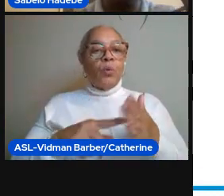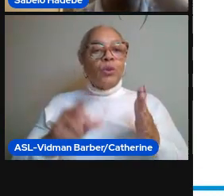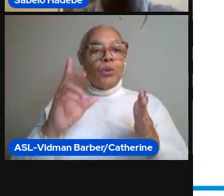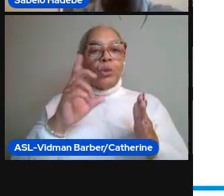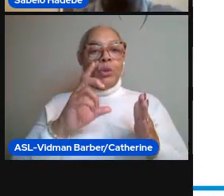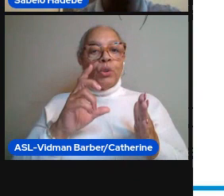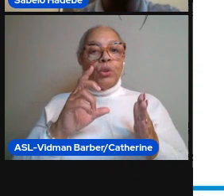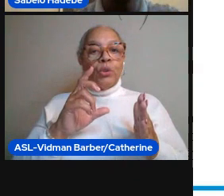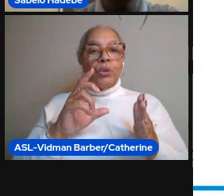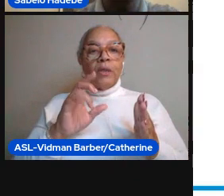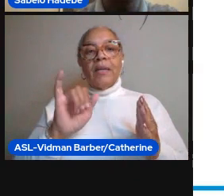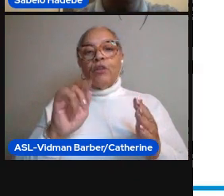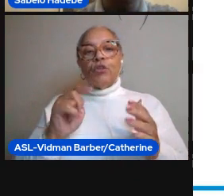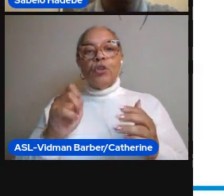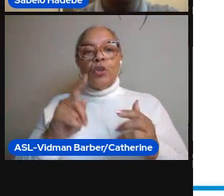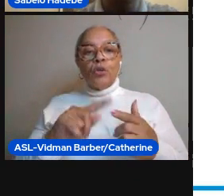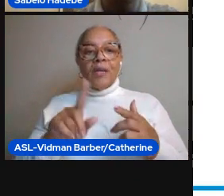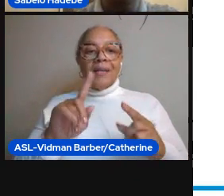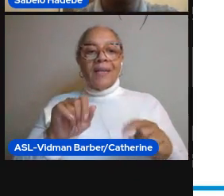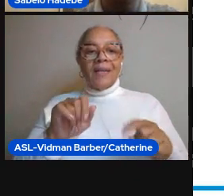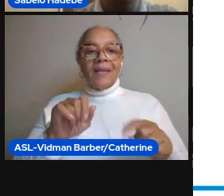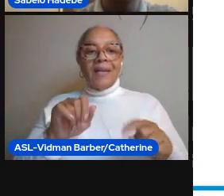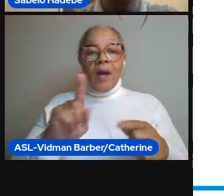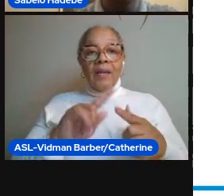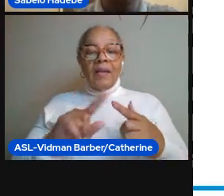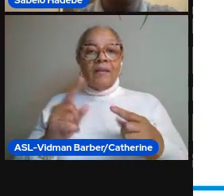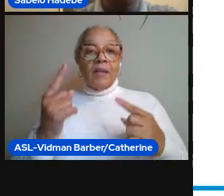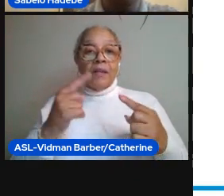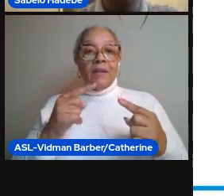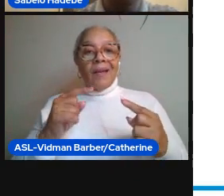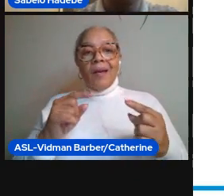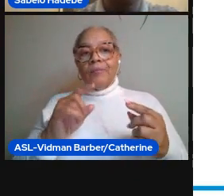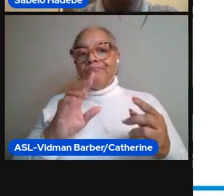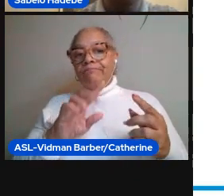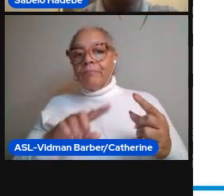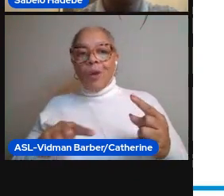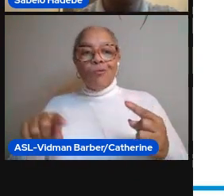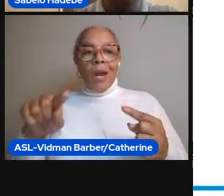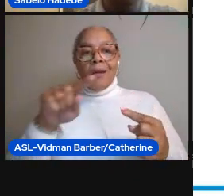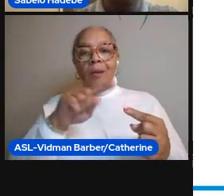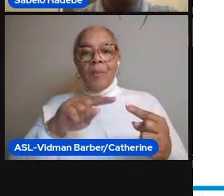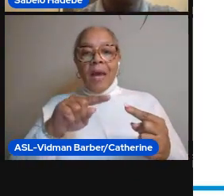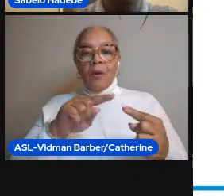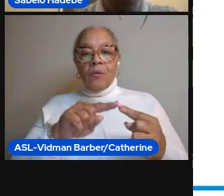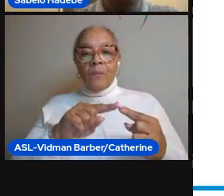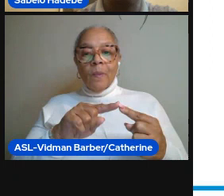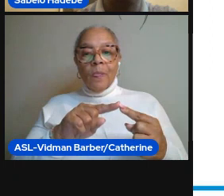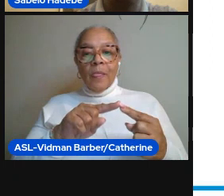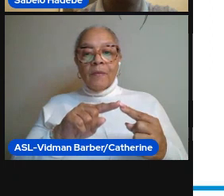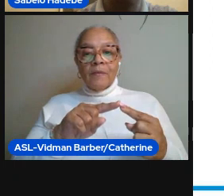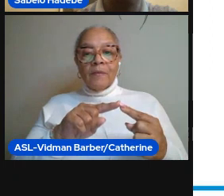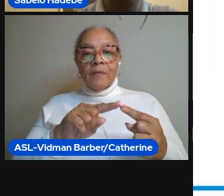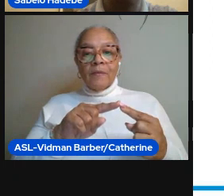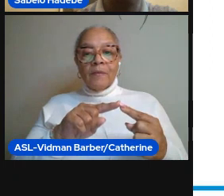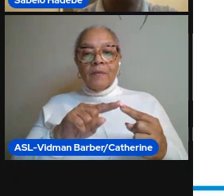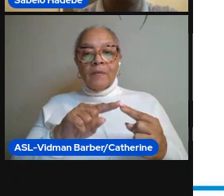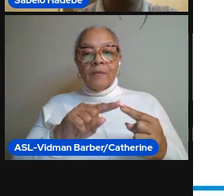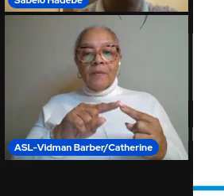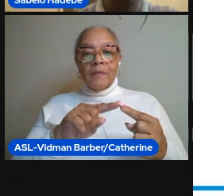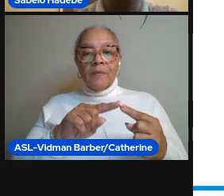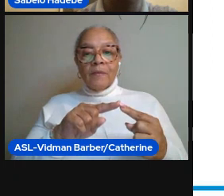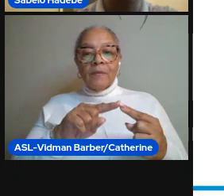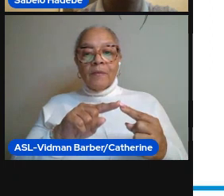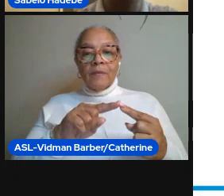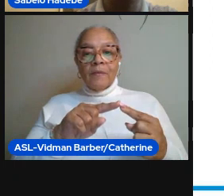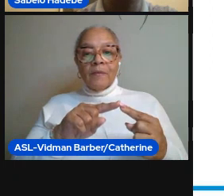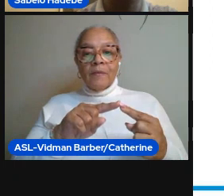interleukin-4 induced gene 1. You can see that around about 10 hours, they peak if you stimulate with interleukin-4.